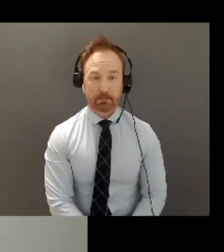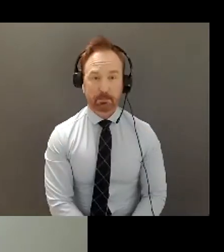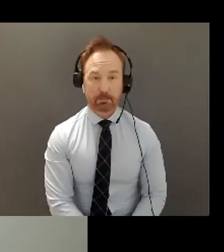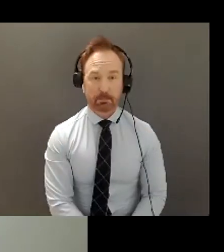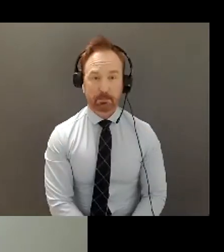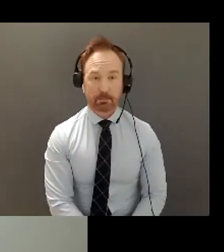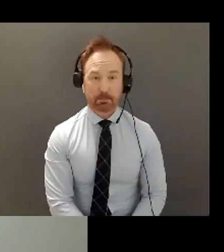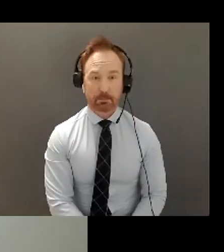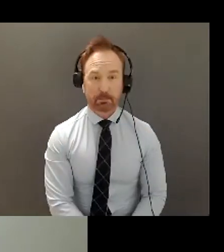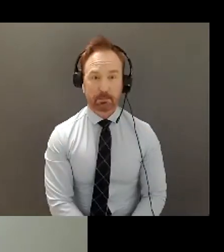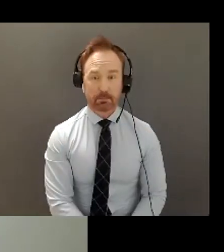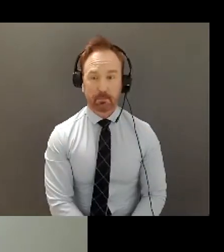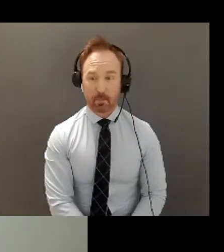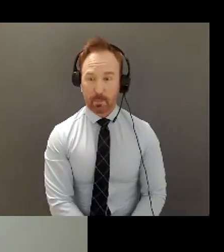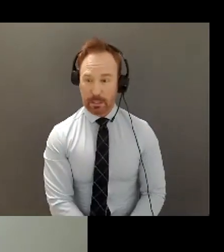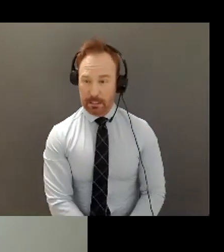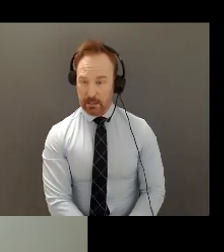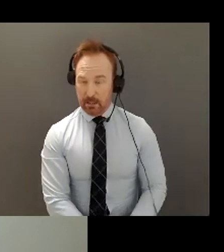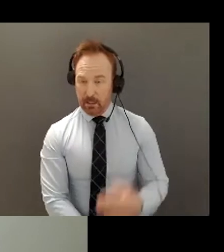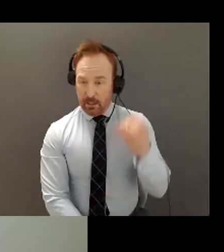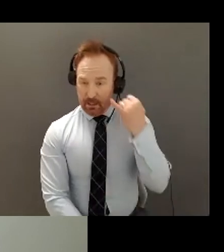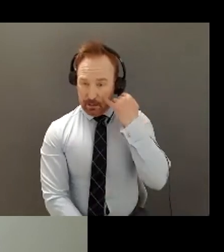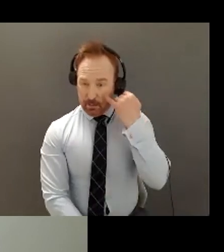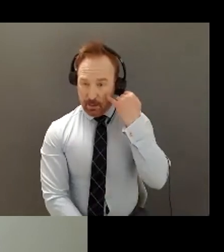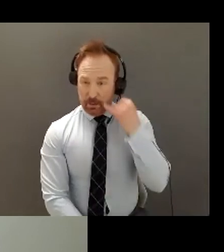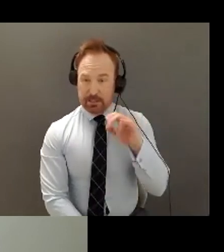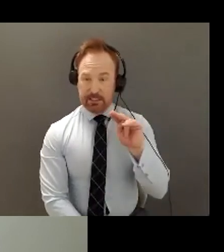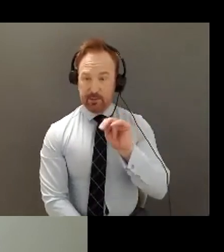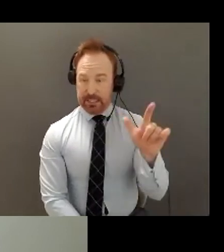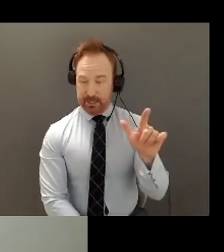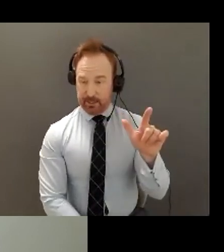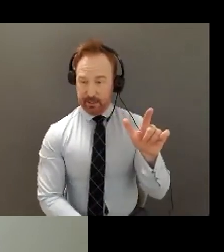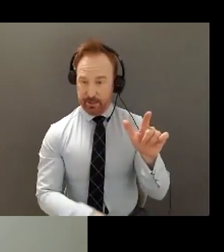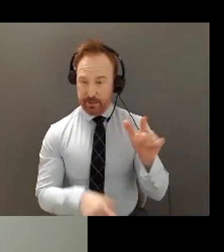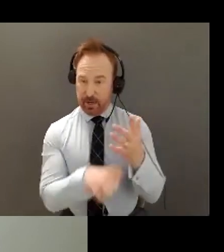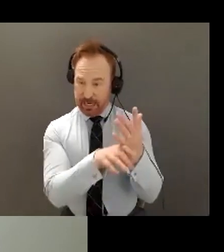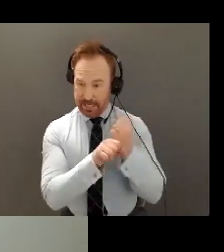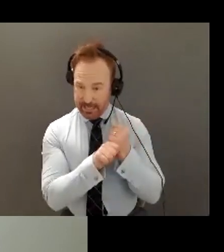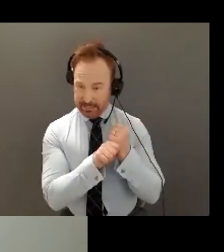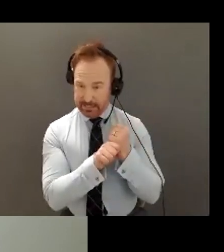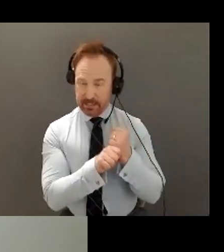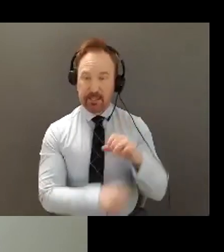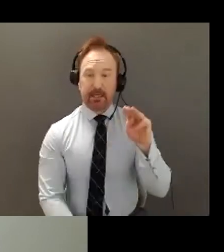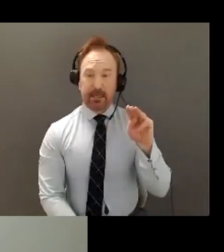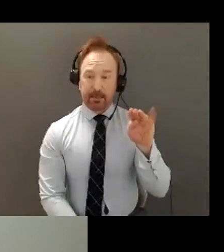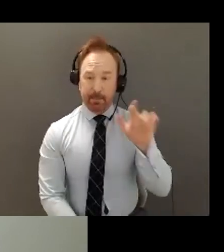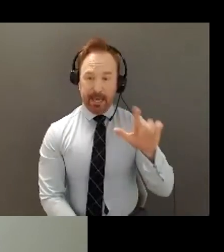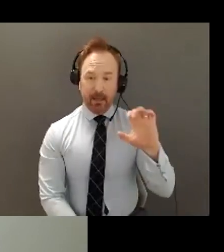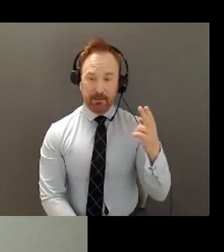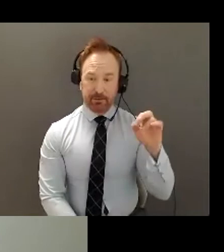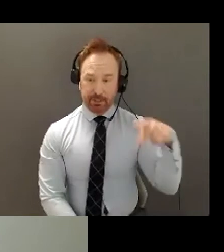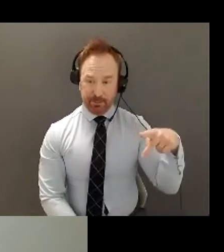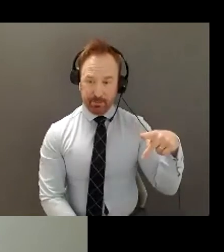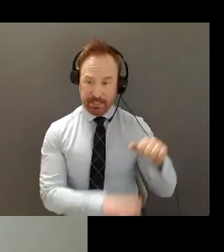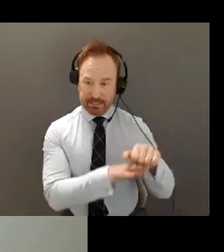So if I get a newsletter subscriber and my MailChimp sends a welcome email to them first, yeah, you can actually automate. If anyone